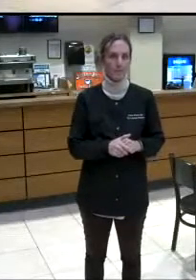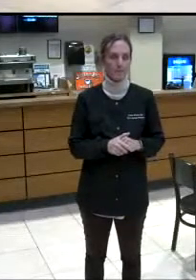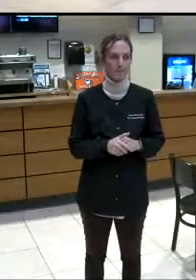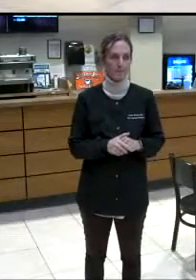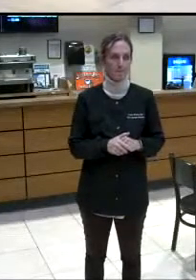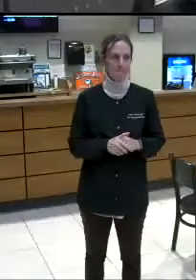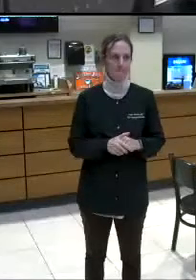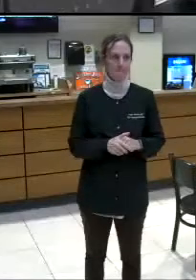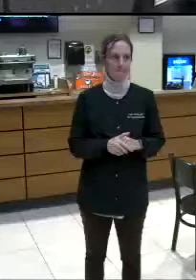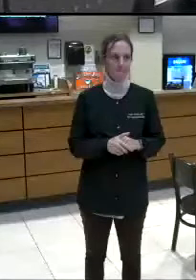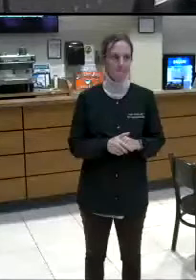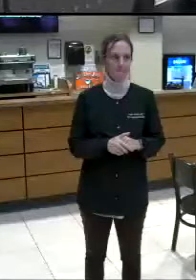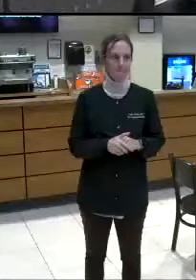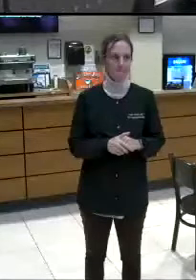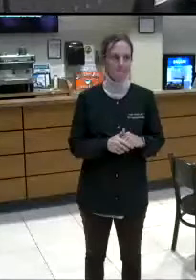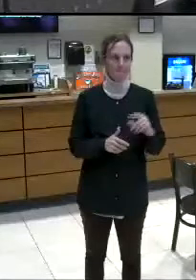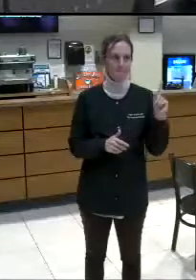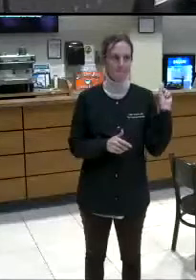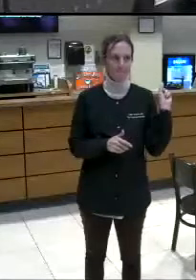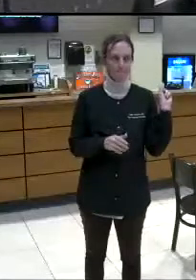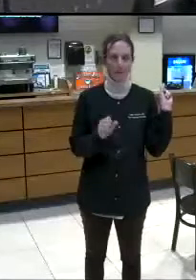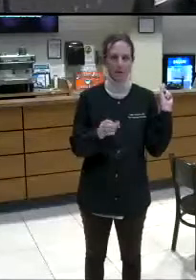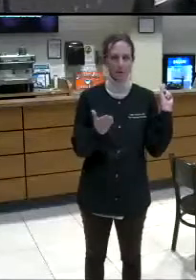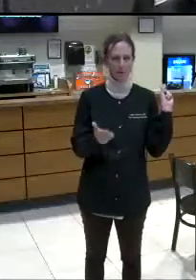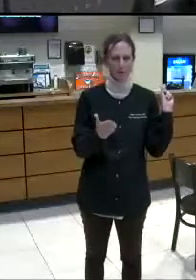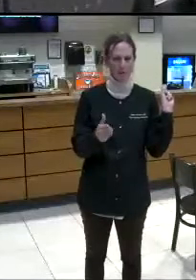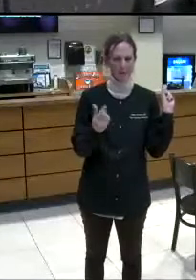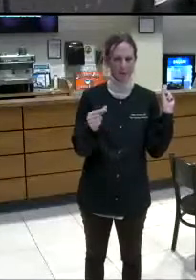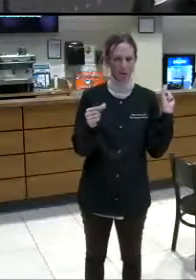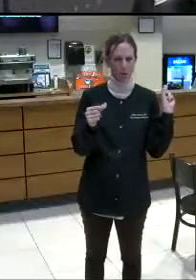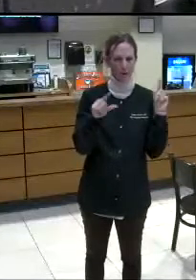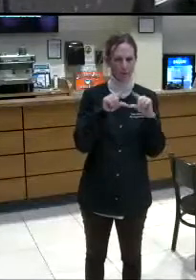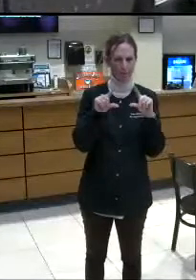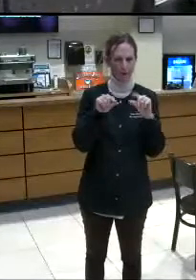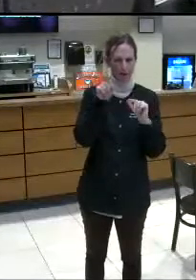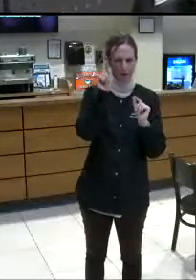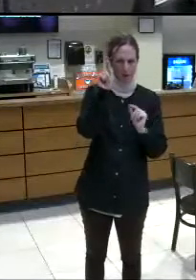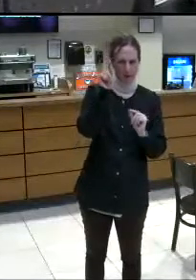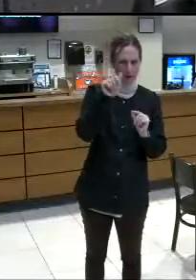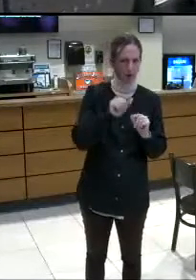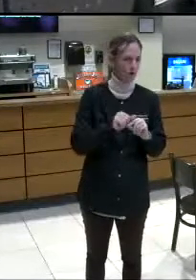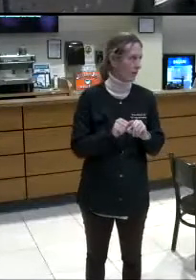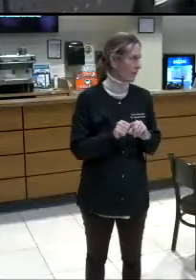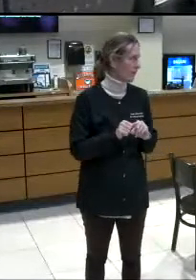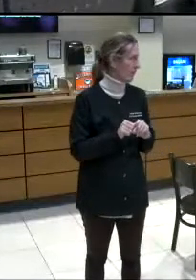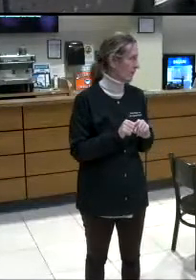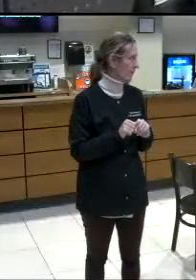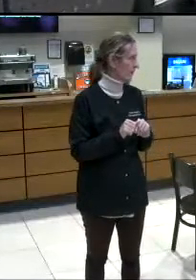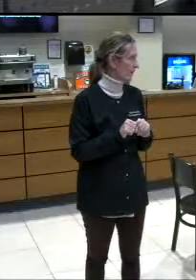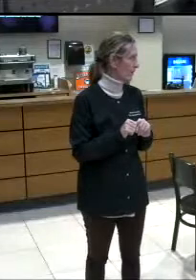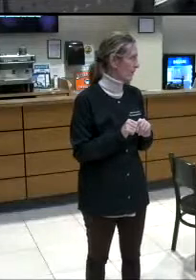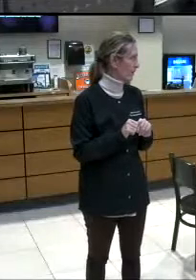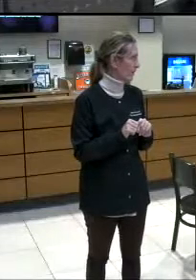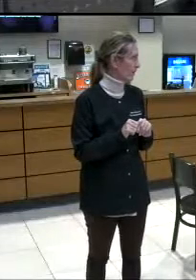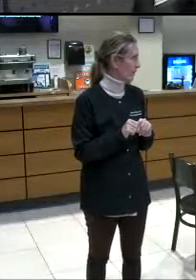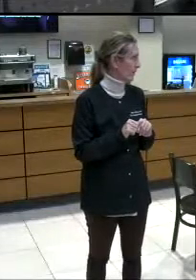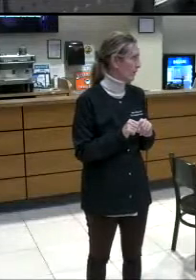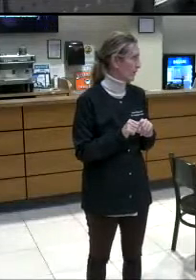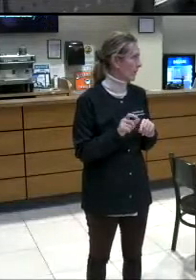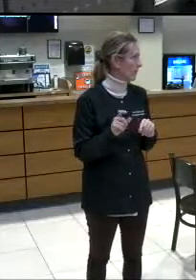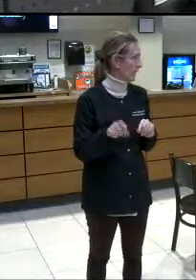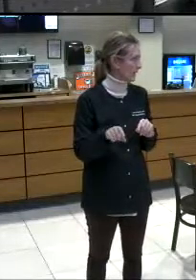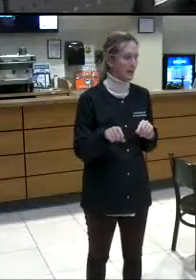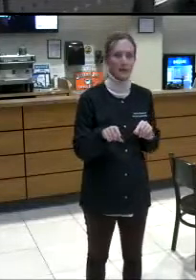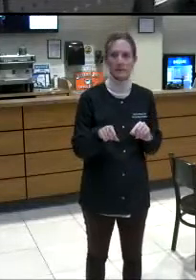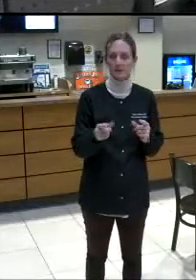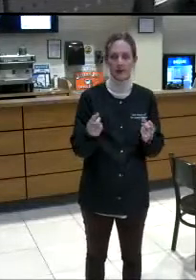Okay. So maybe it's just that green box on their initial thing that Ms. Bonnet shared that needs to be adjusted,